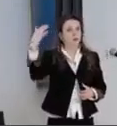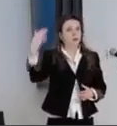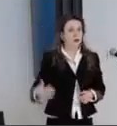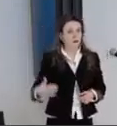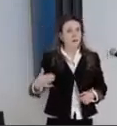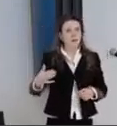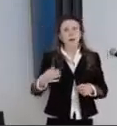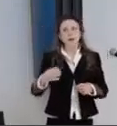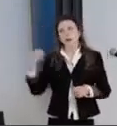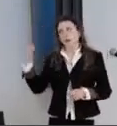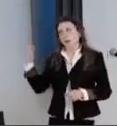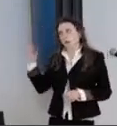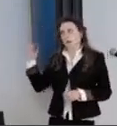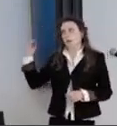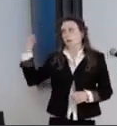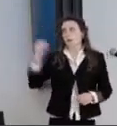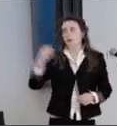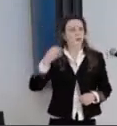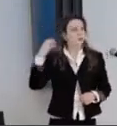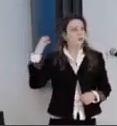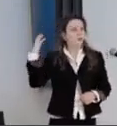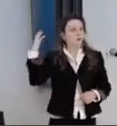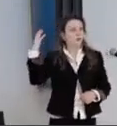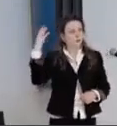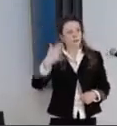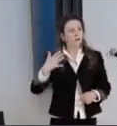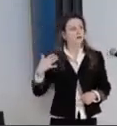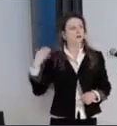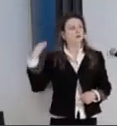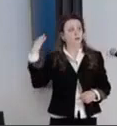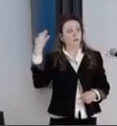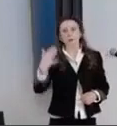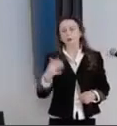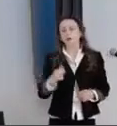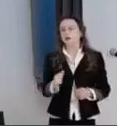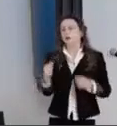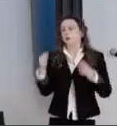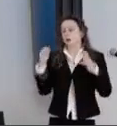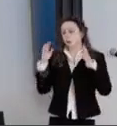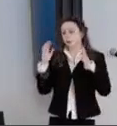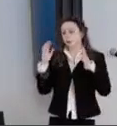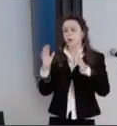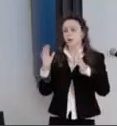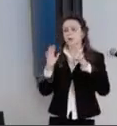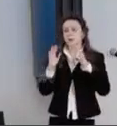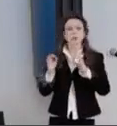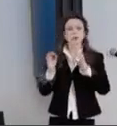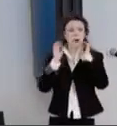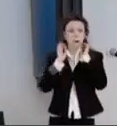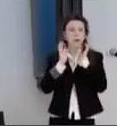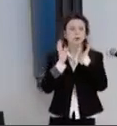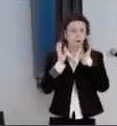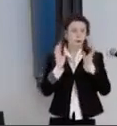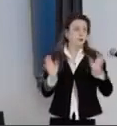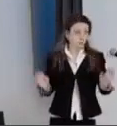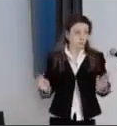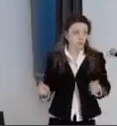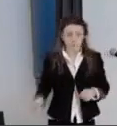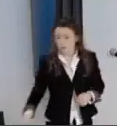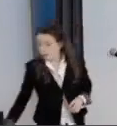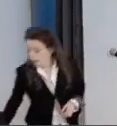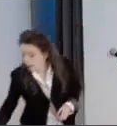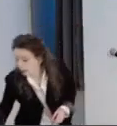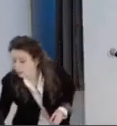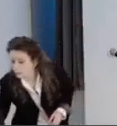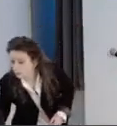on fashion design and this central theme, death and memento mori, that we know that those are real pheasant